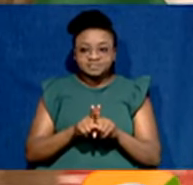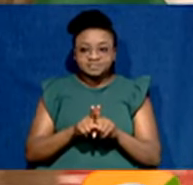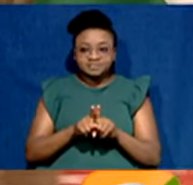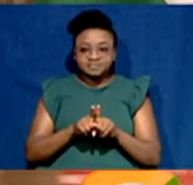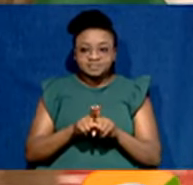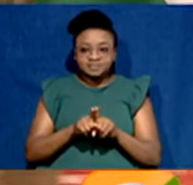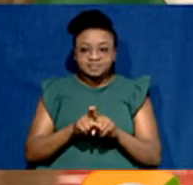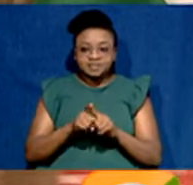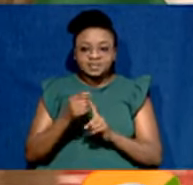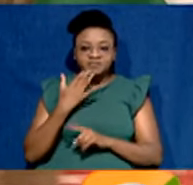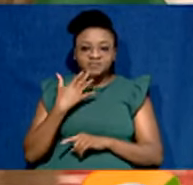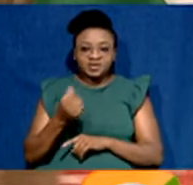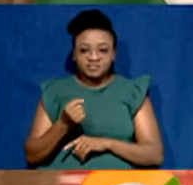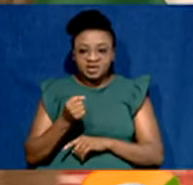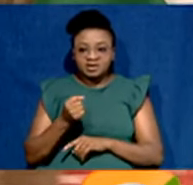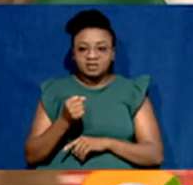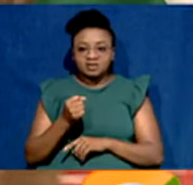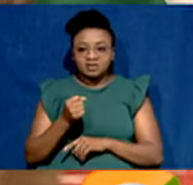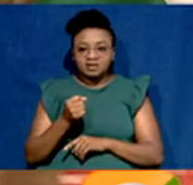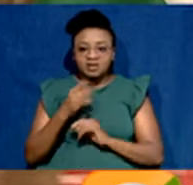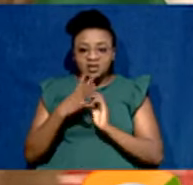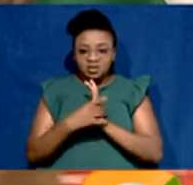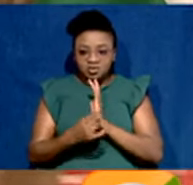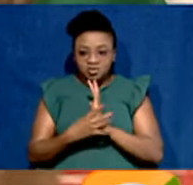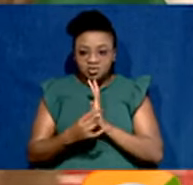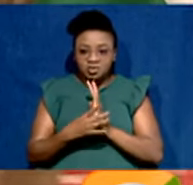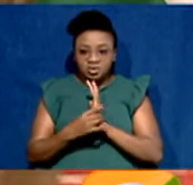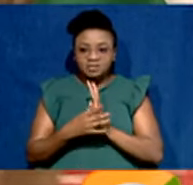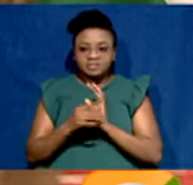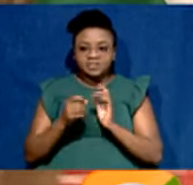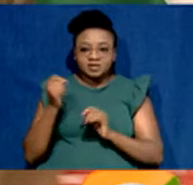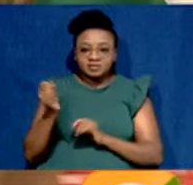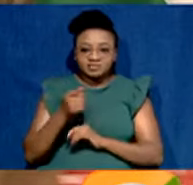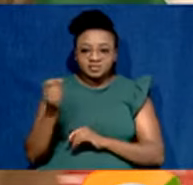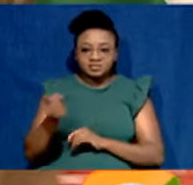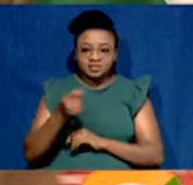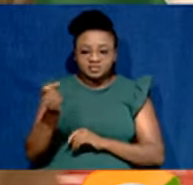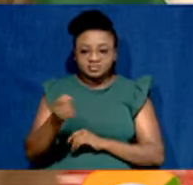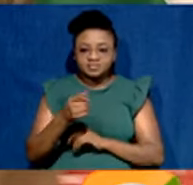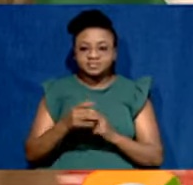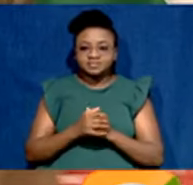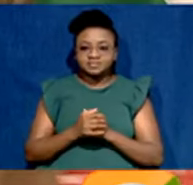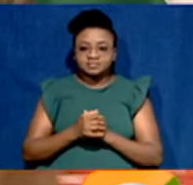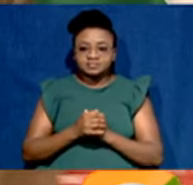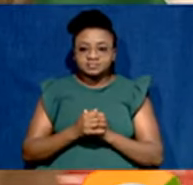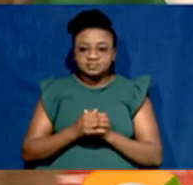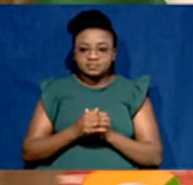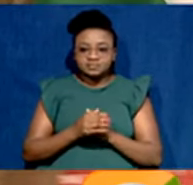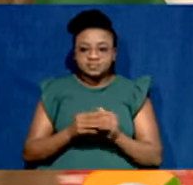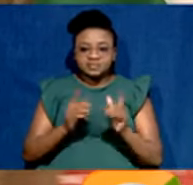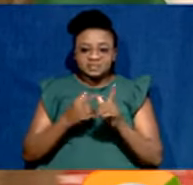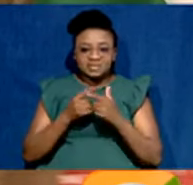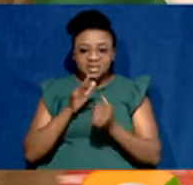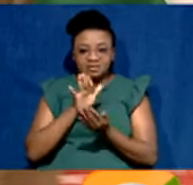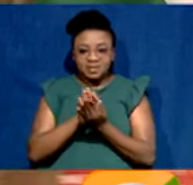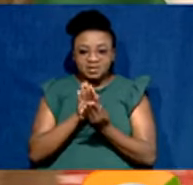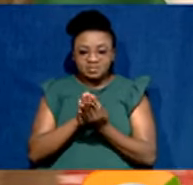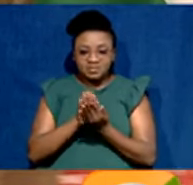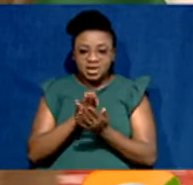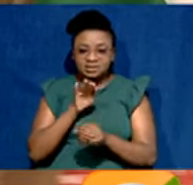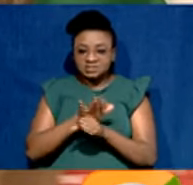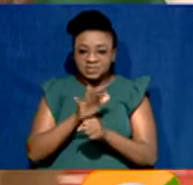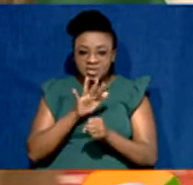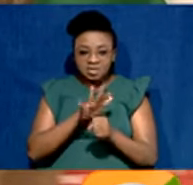$500 million, 60 billion Kenya shillings every month. And in fact, many banks, by the